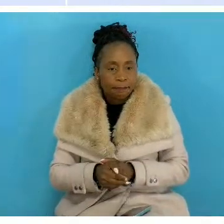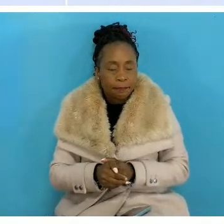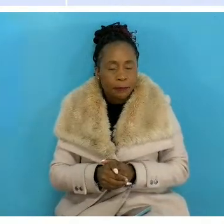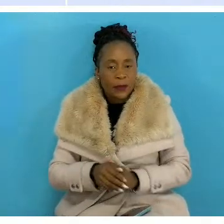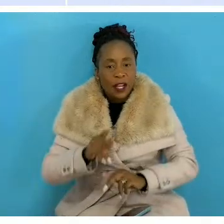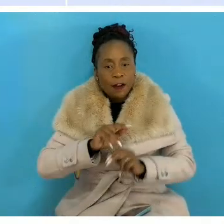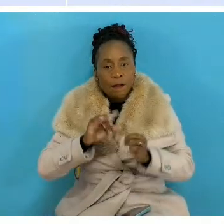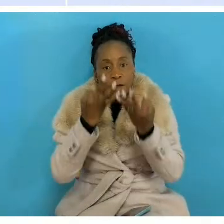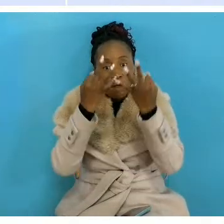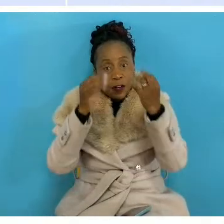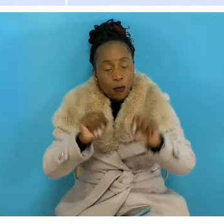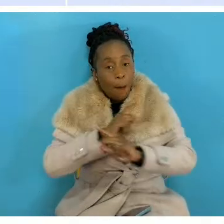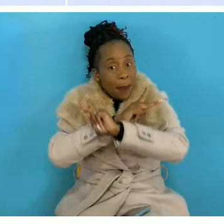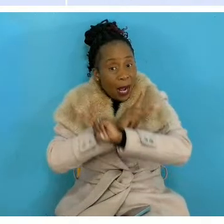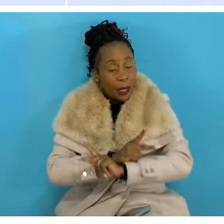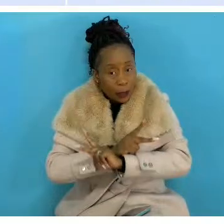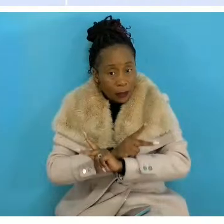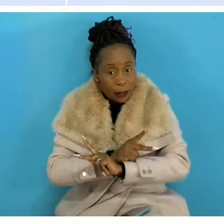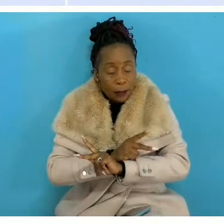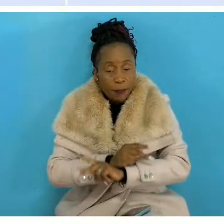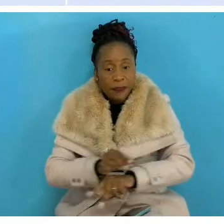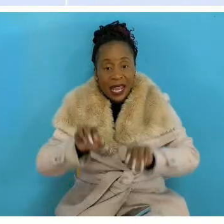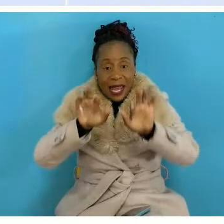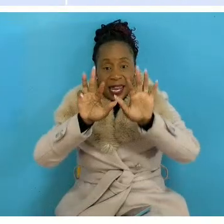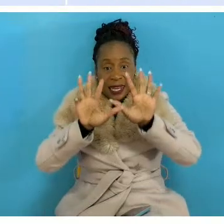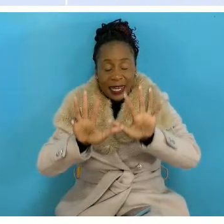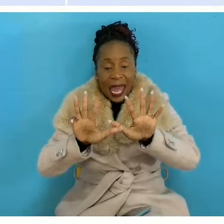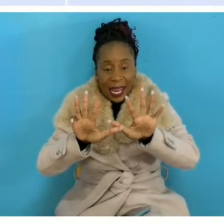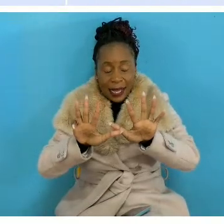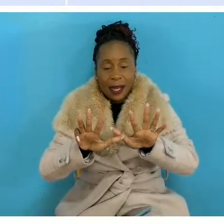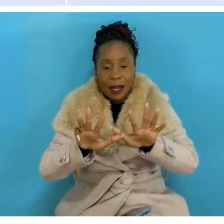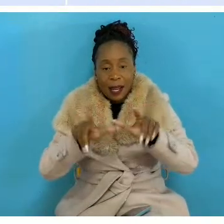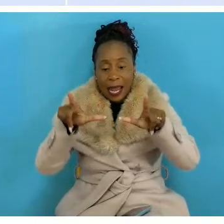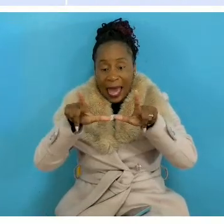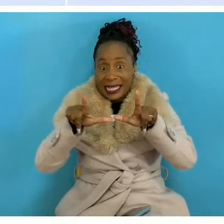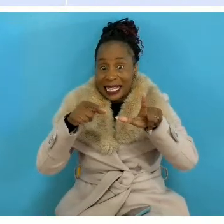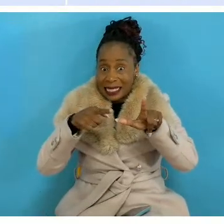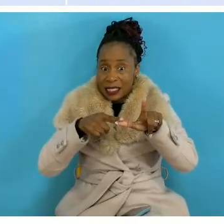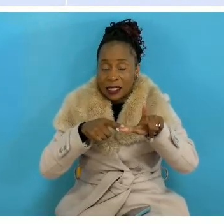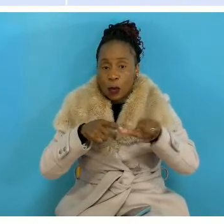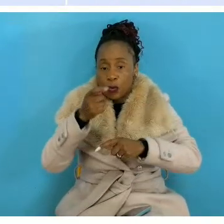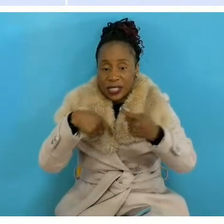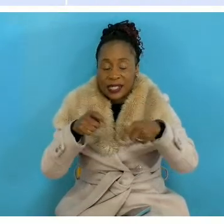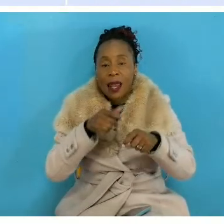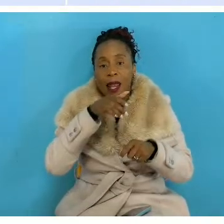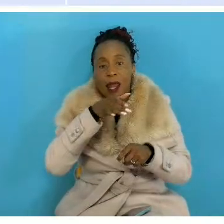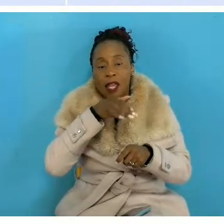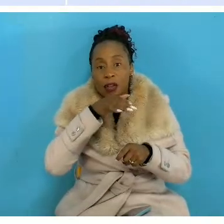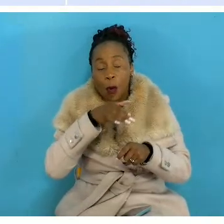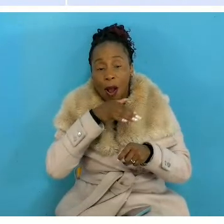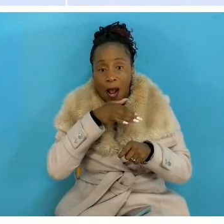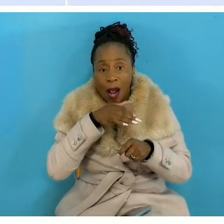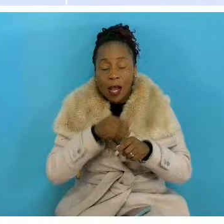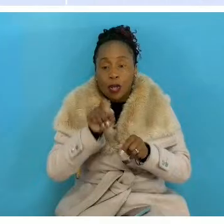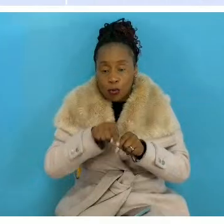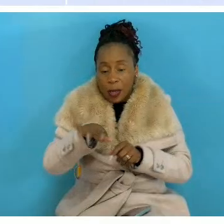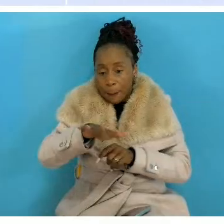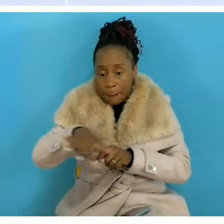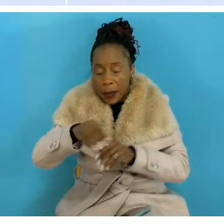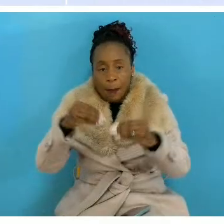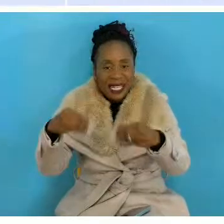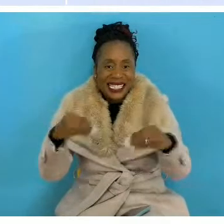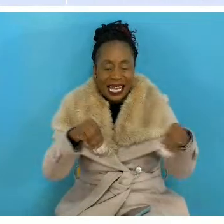Freedom Park, we have issued 9 liquor licenses to suitable outlets to date,